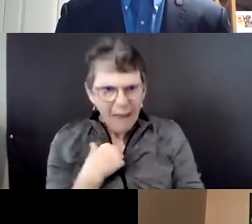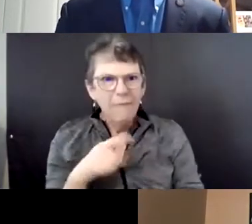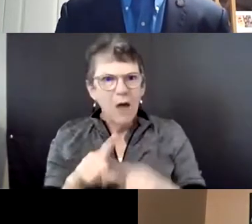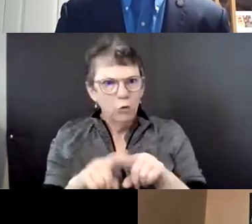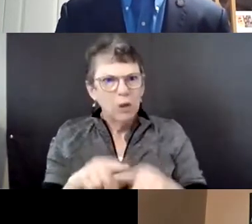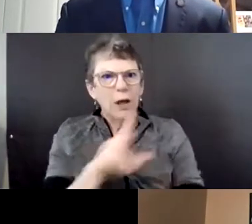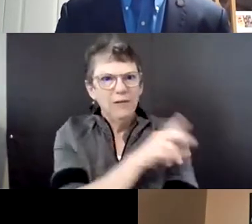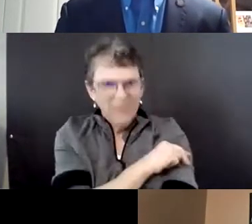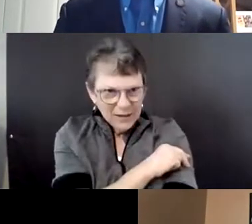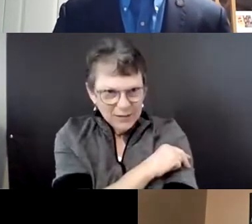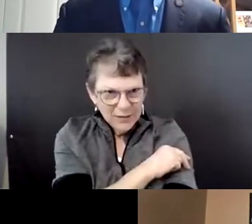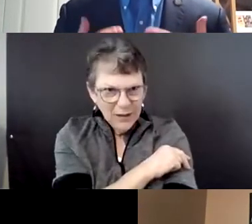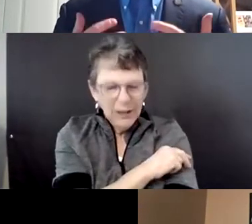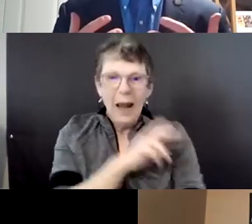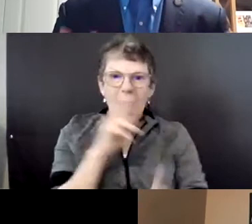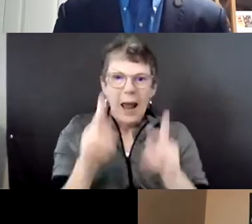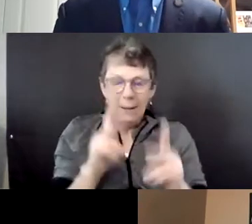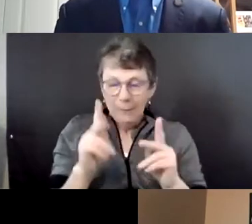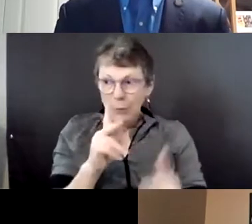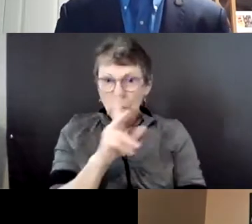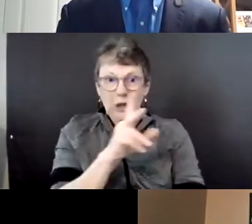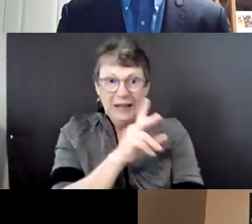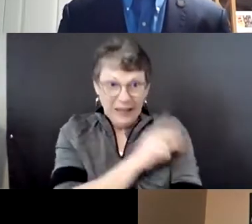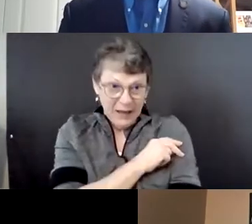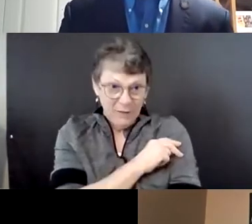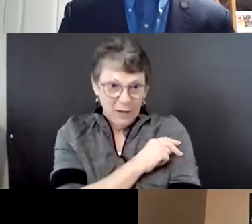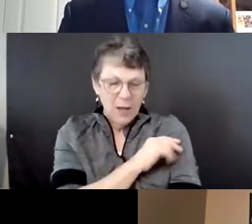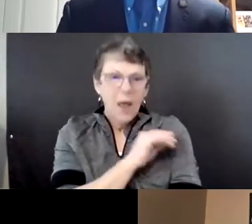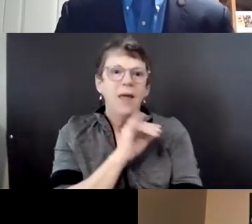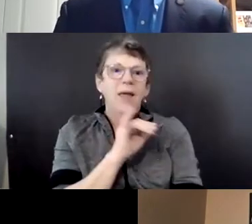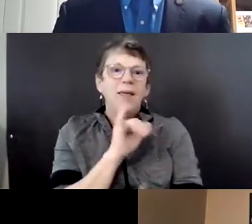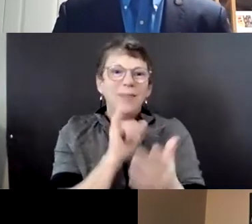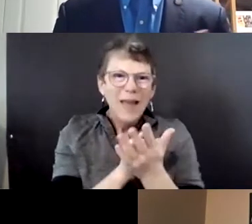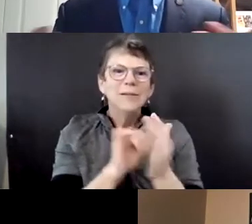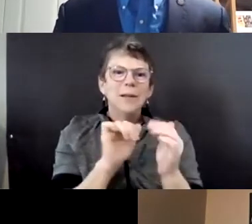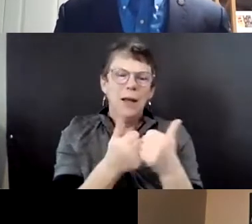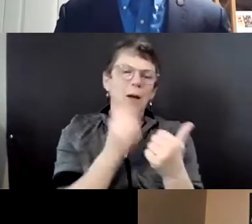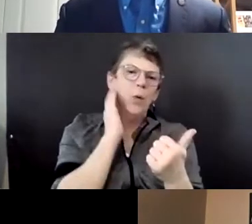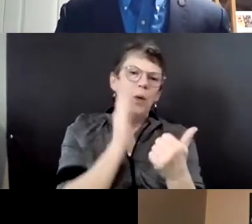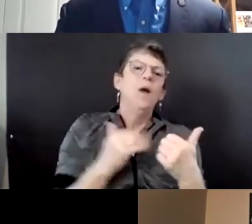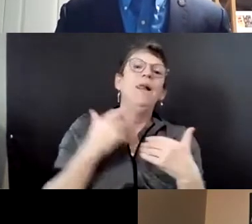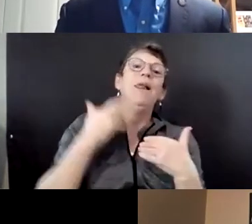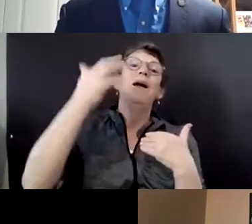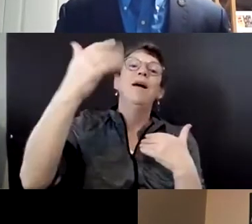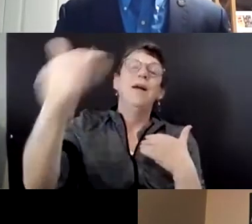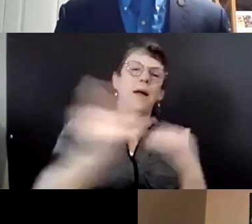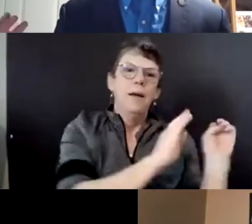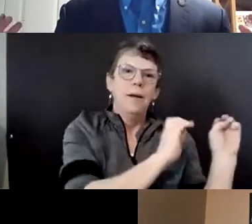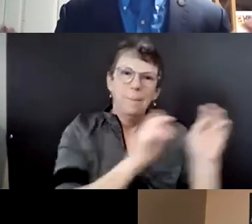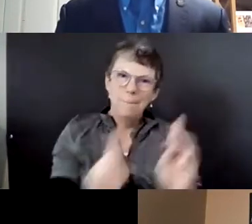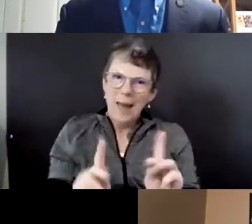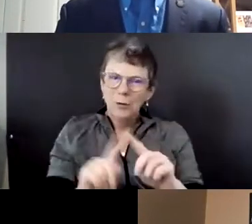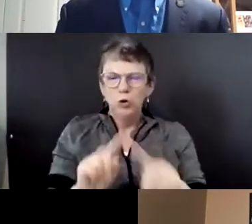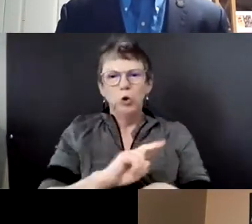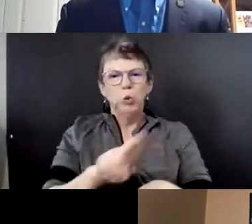getting vaccinated is our way back to normal. And I think there's a universal desire